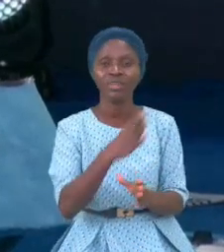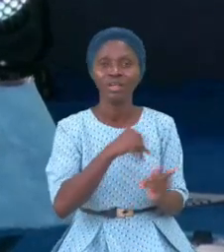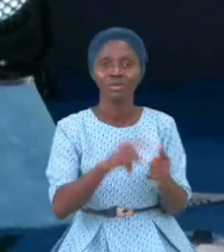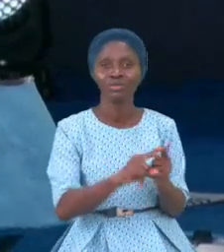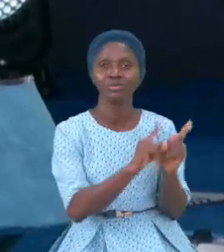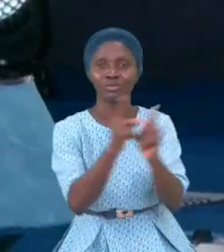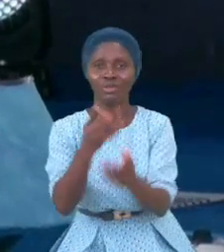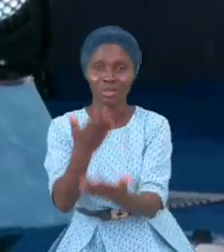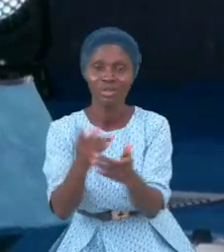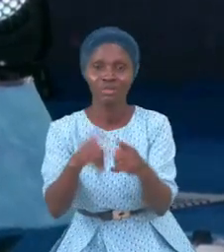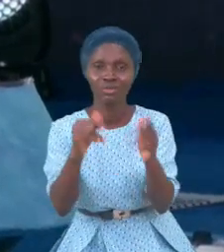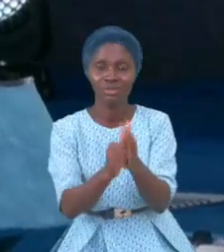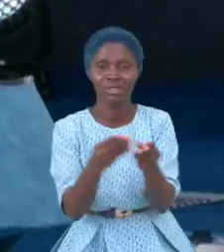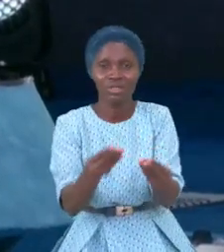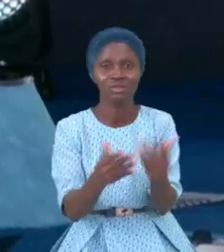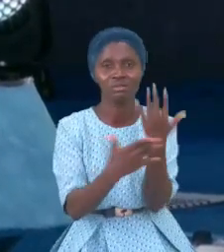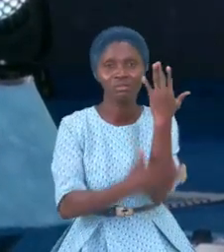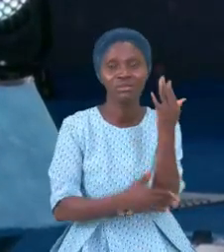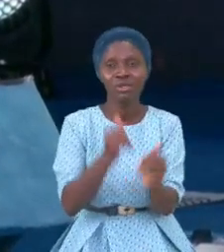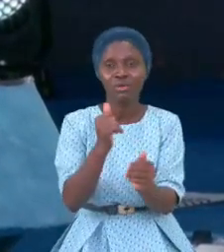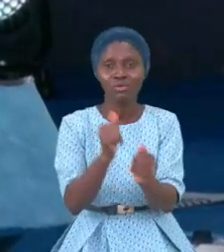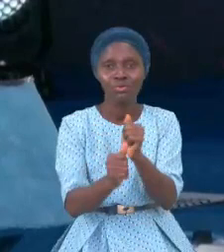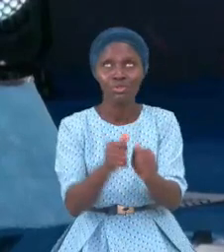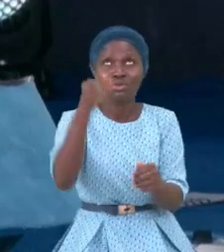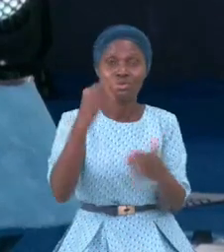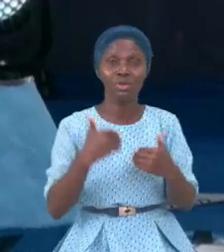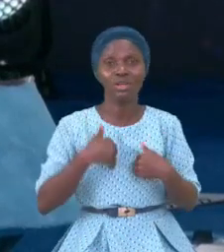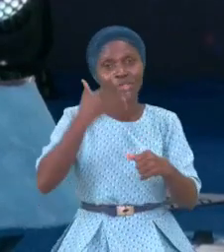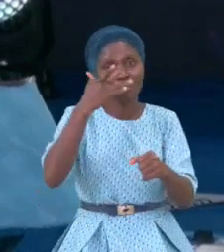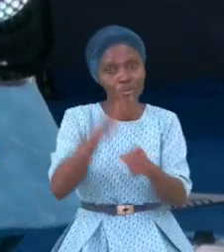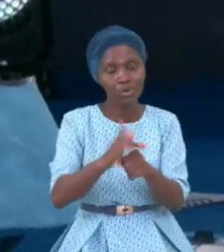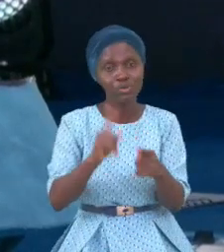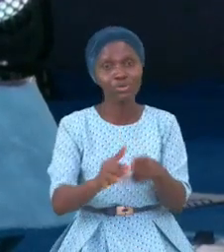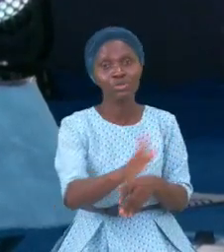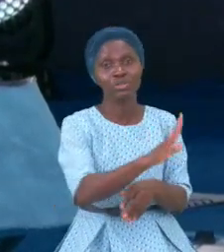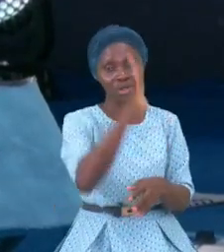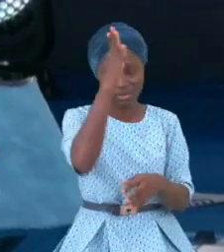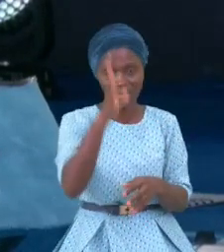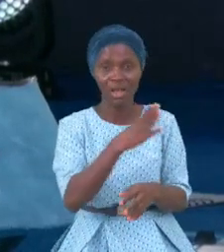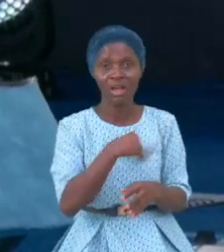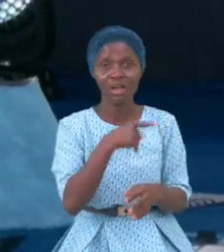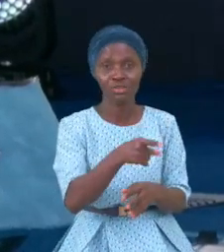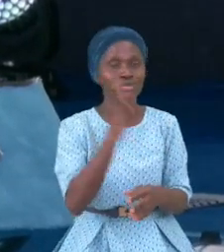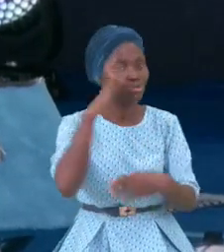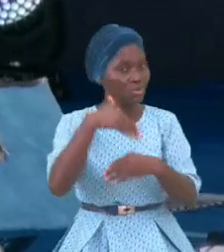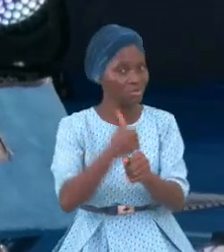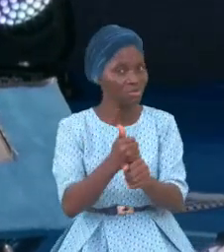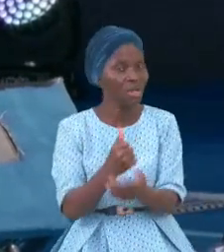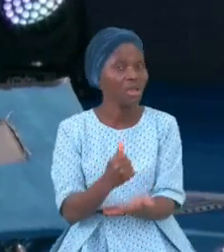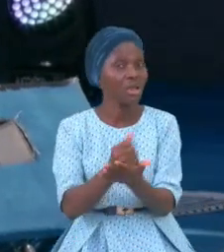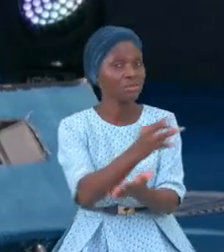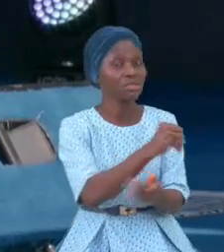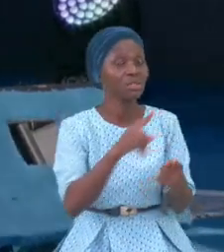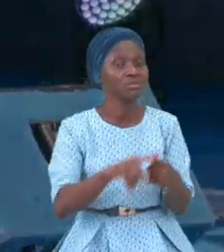their fathers to give them, and thou shalt cause them to inherit it. That shall